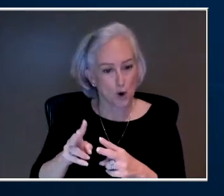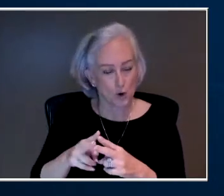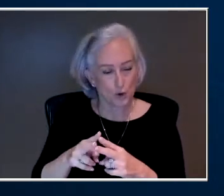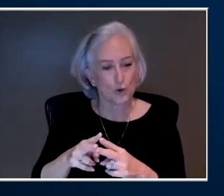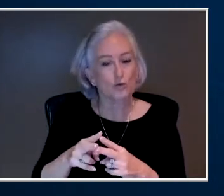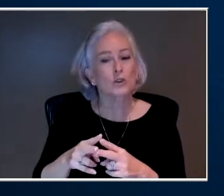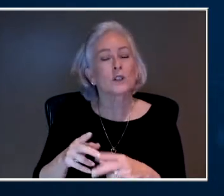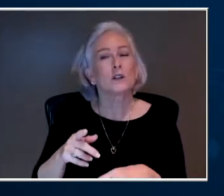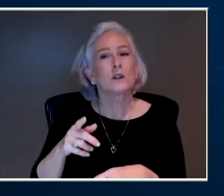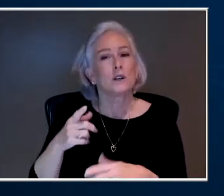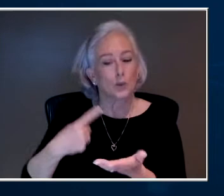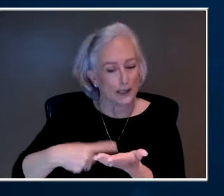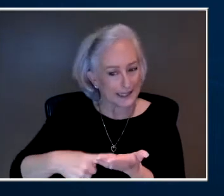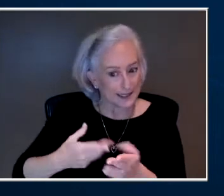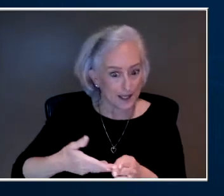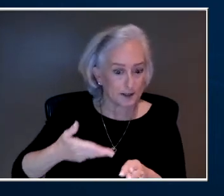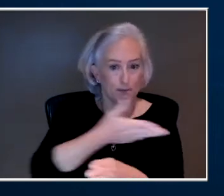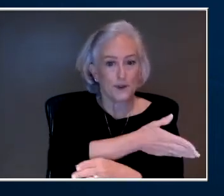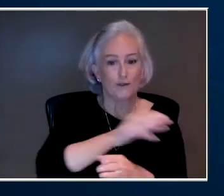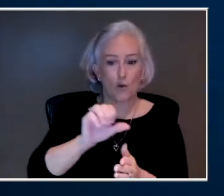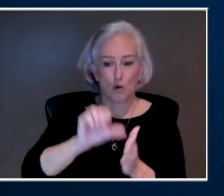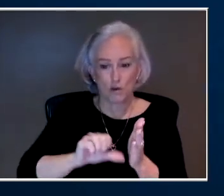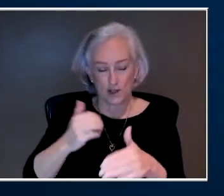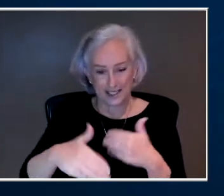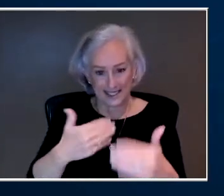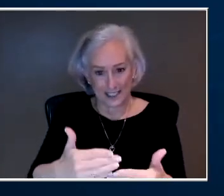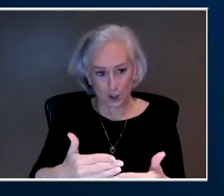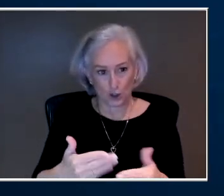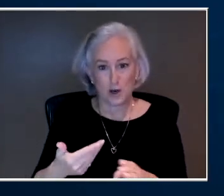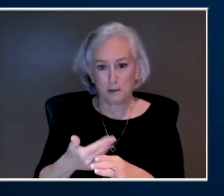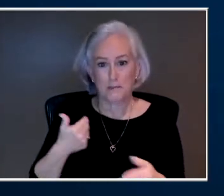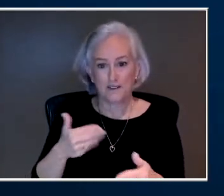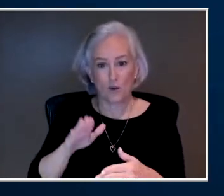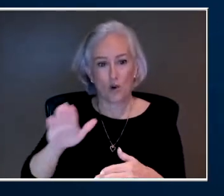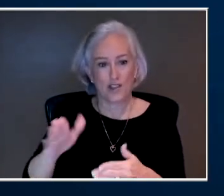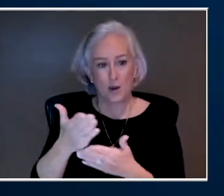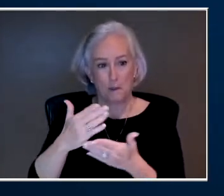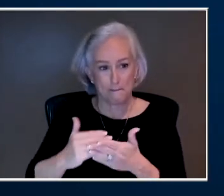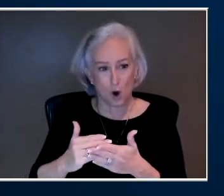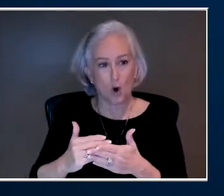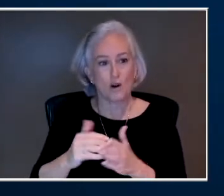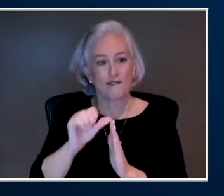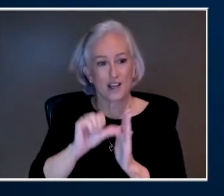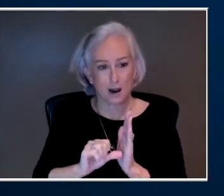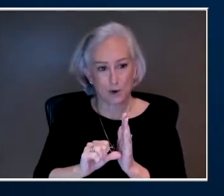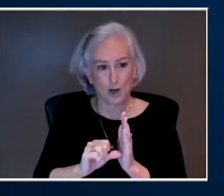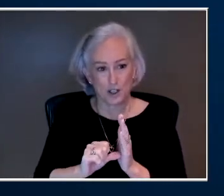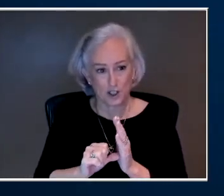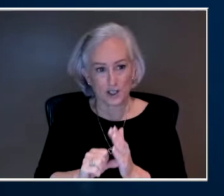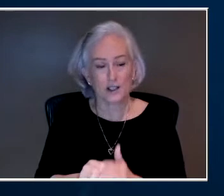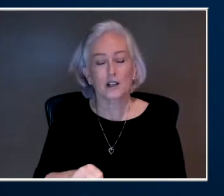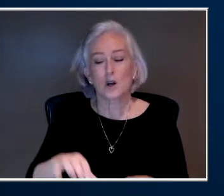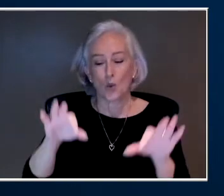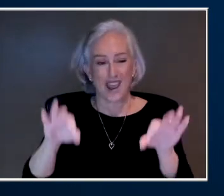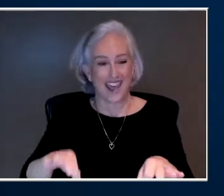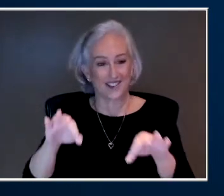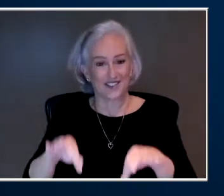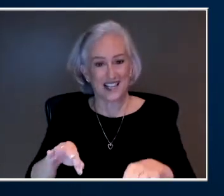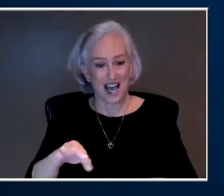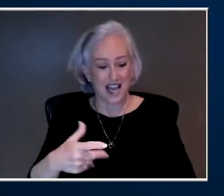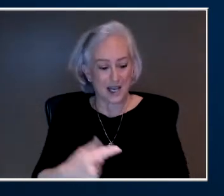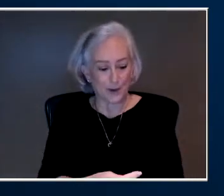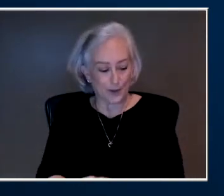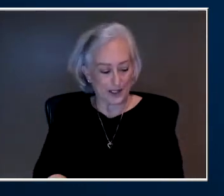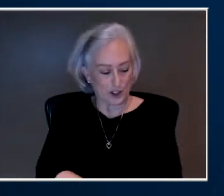discuss beforehand. Before they start their part of the operation, we have to inject dye into the arm in order to identify where the lymphatic